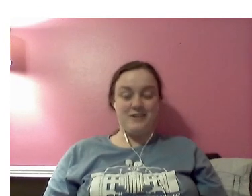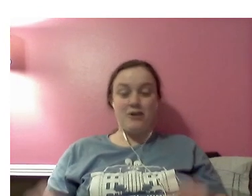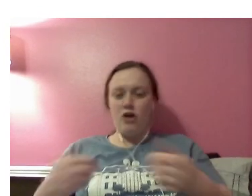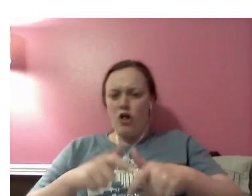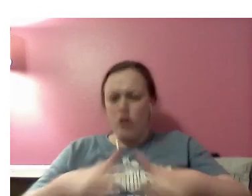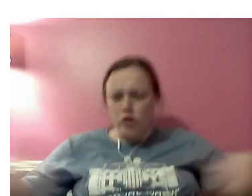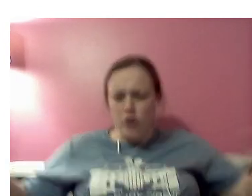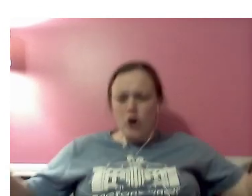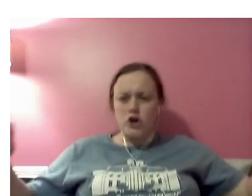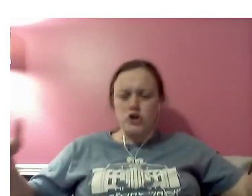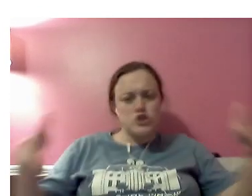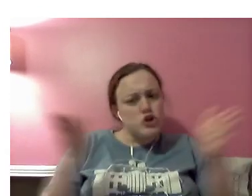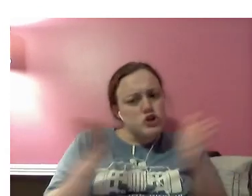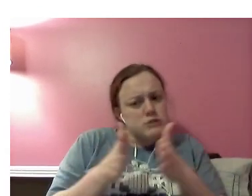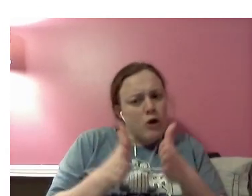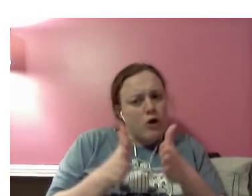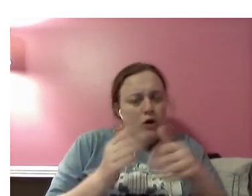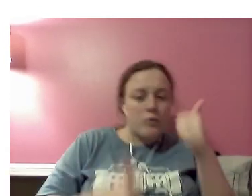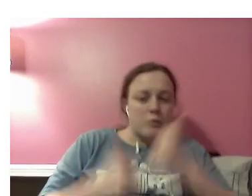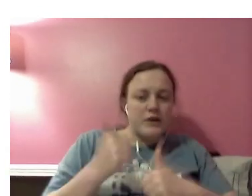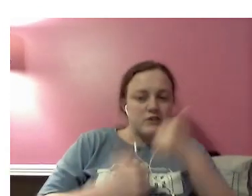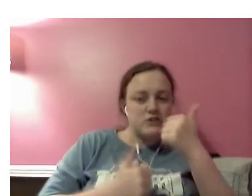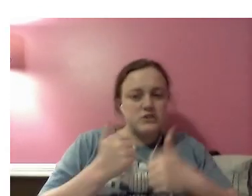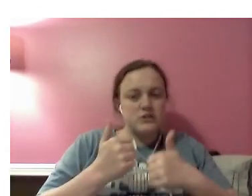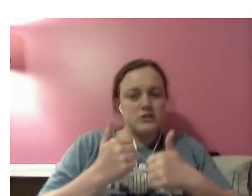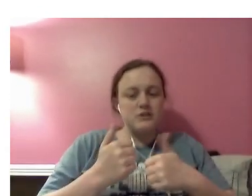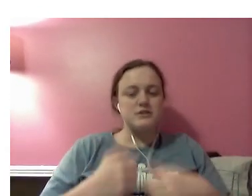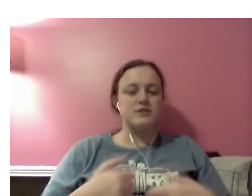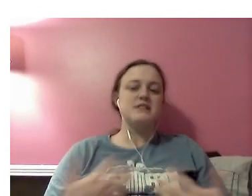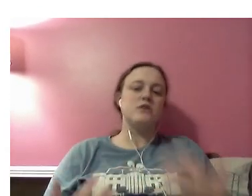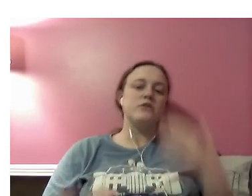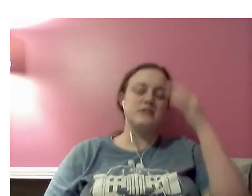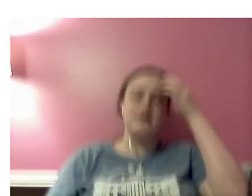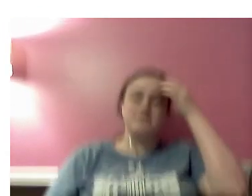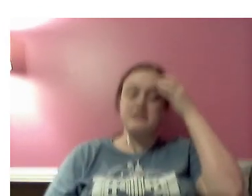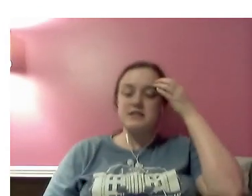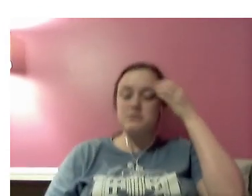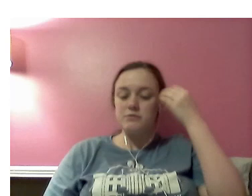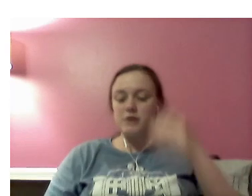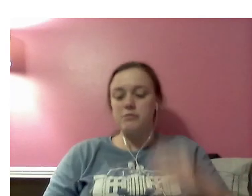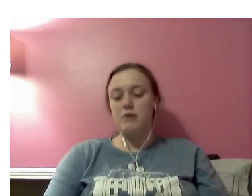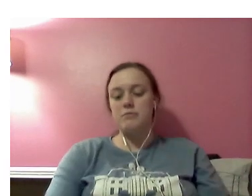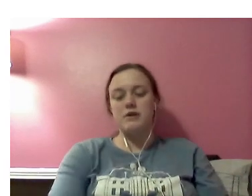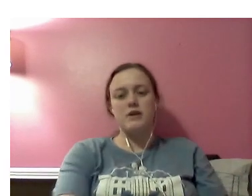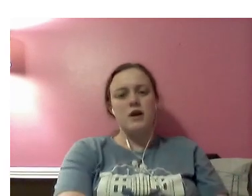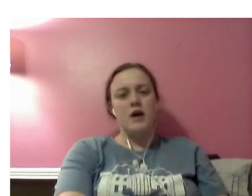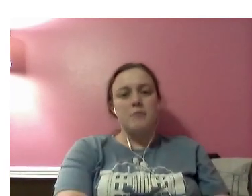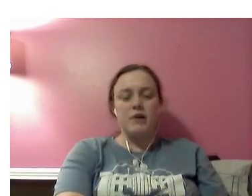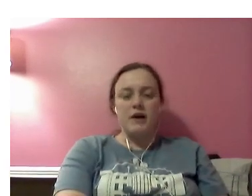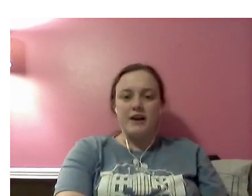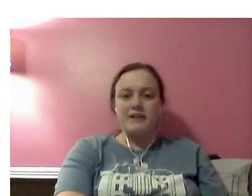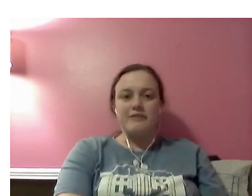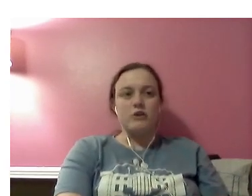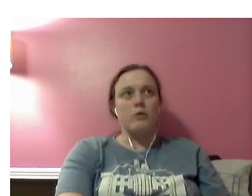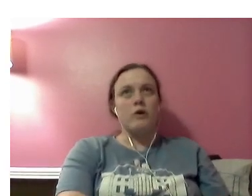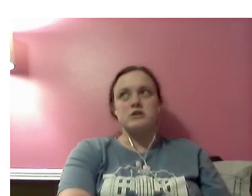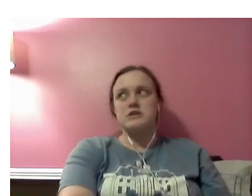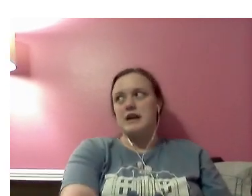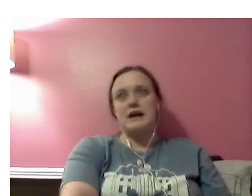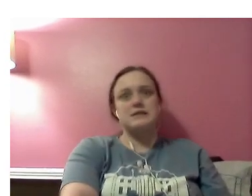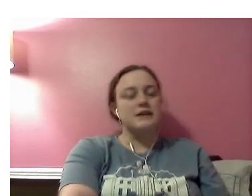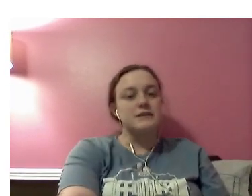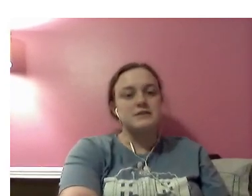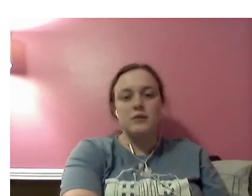say large or small, which? So that's the only time that this would be appropriate. But if you are